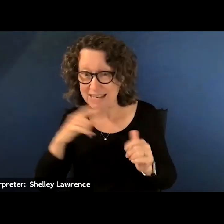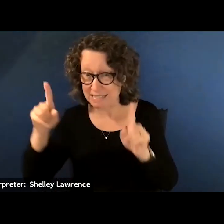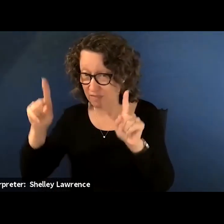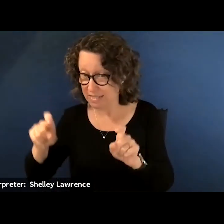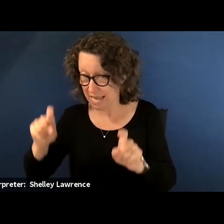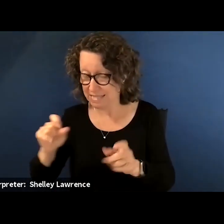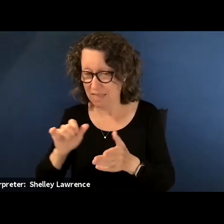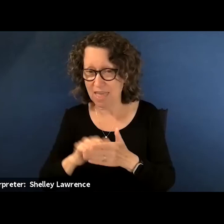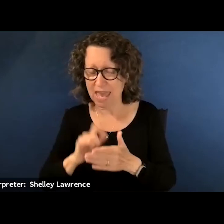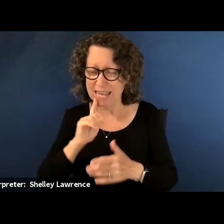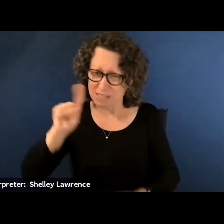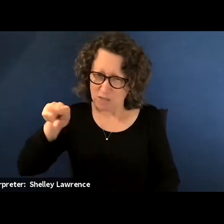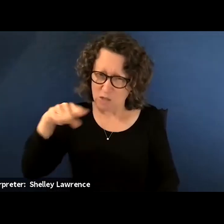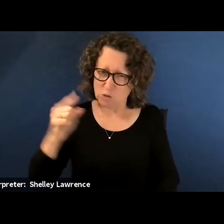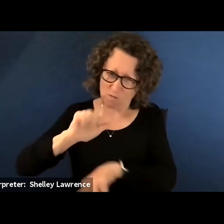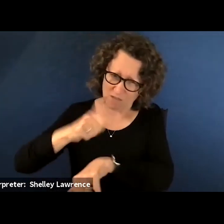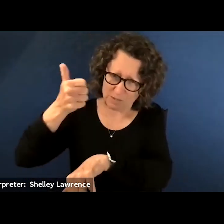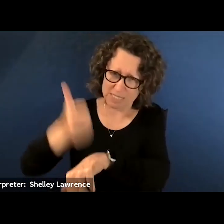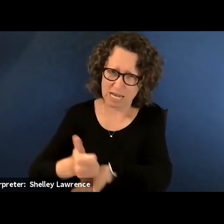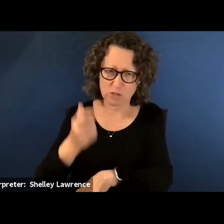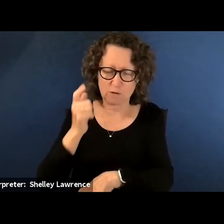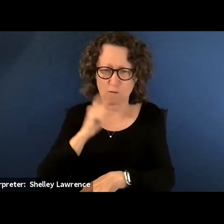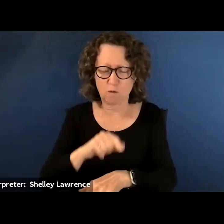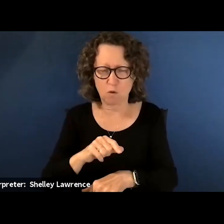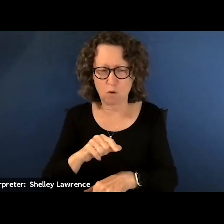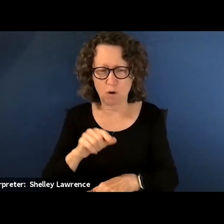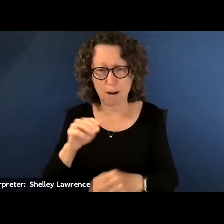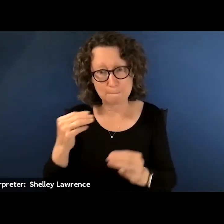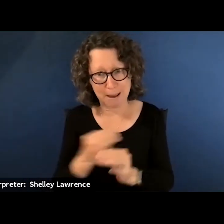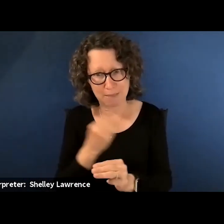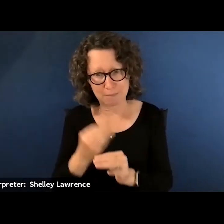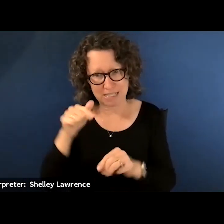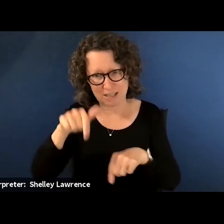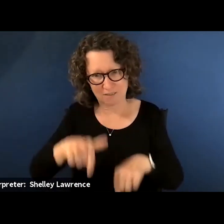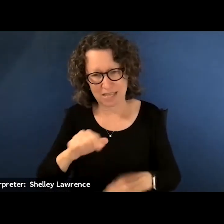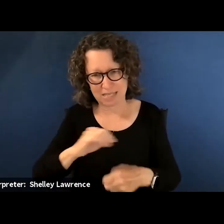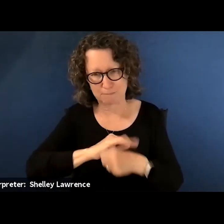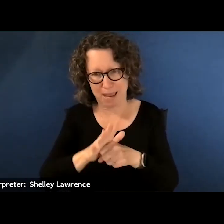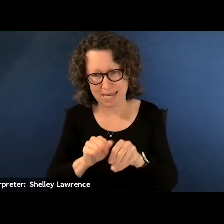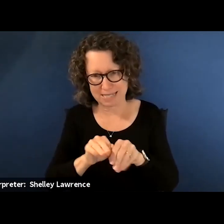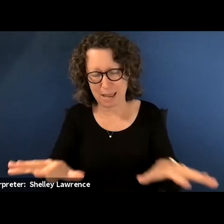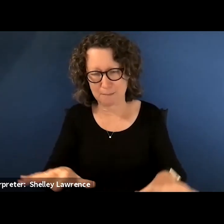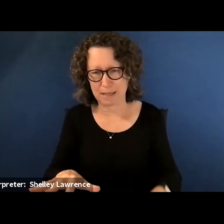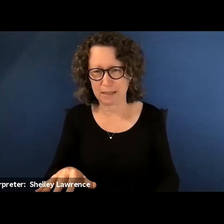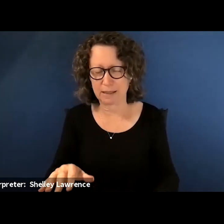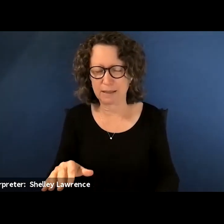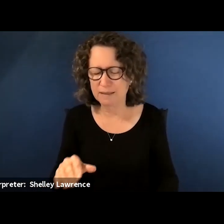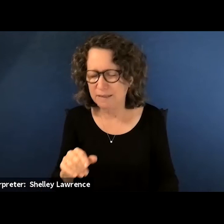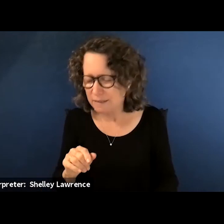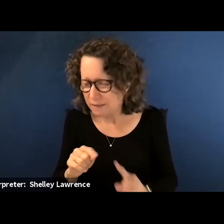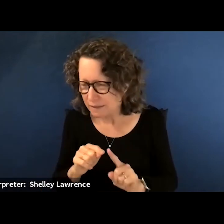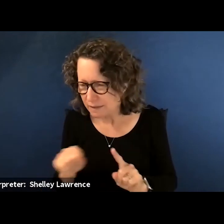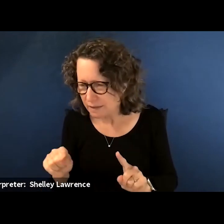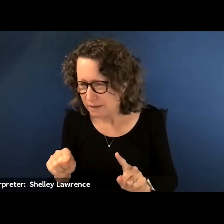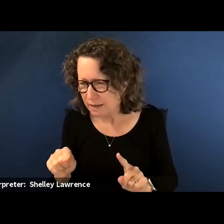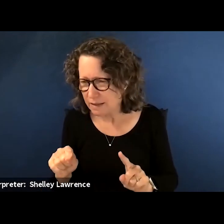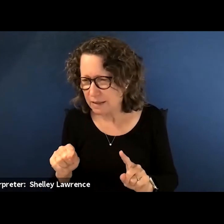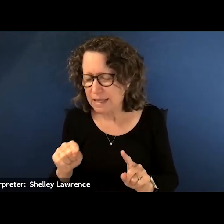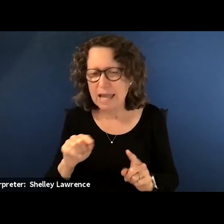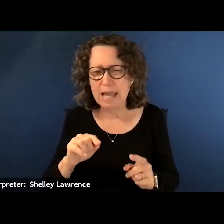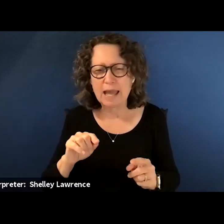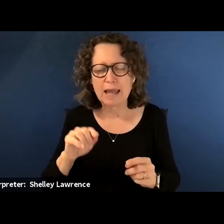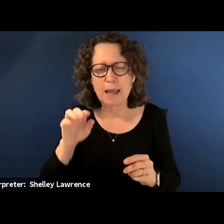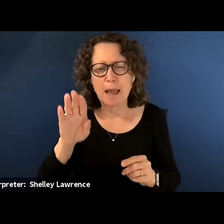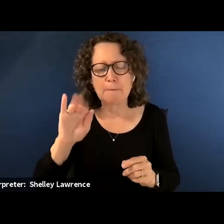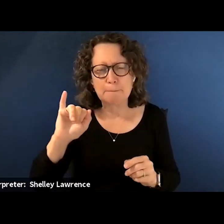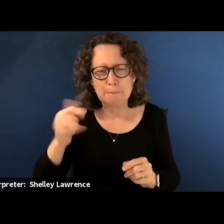that is the sole foundation for the mathematics of this pandemic. Peak deaths distort COVID death numbers. Peak